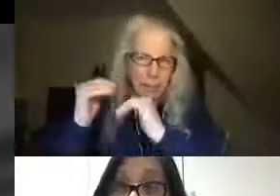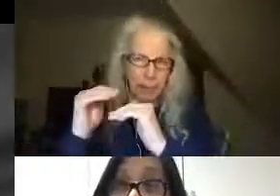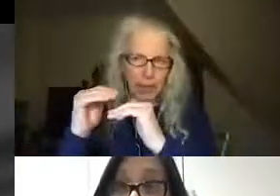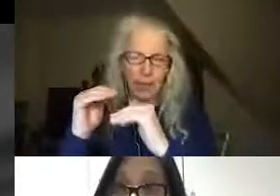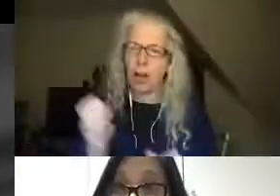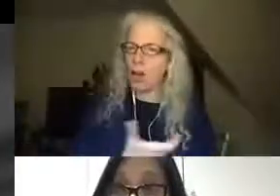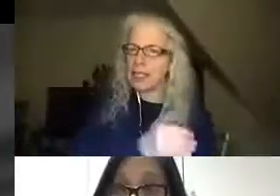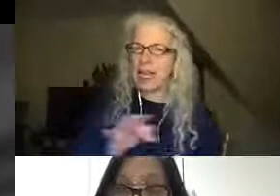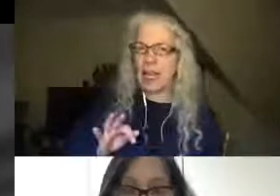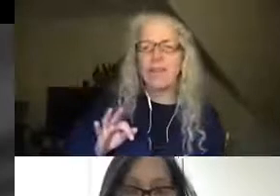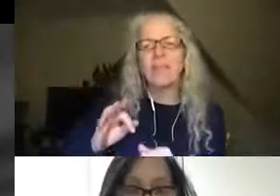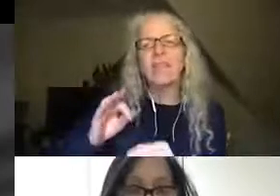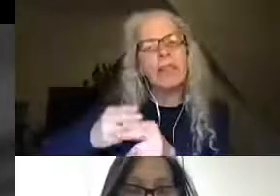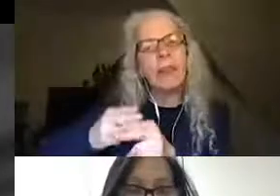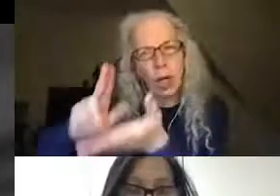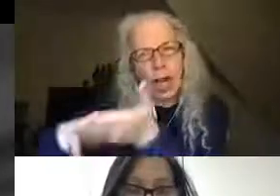temporary contractors.